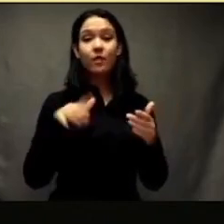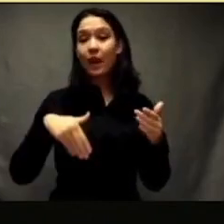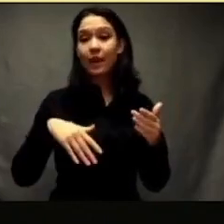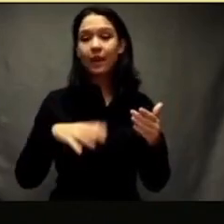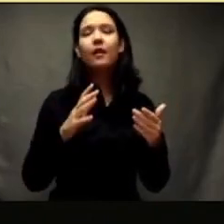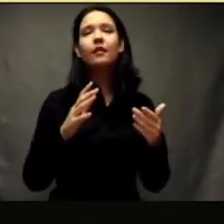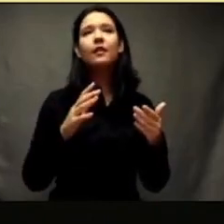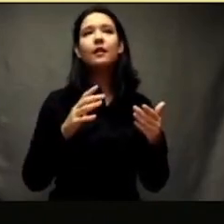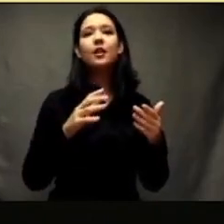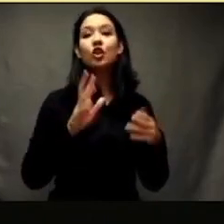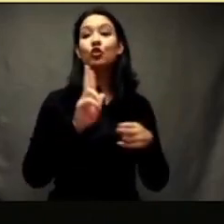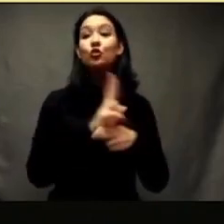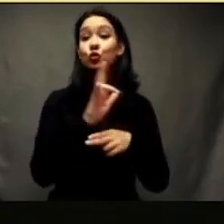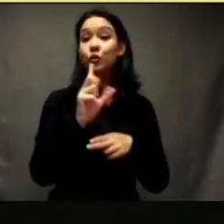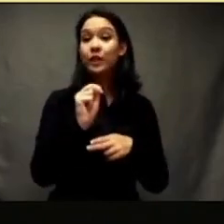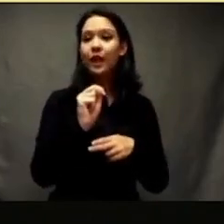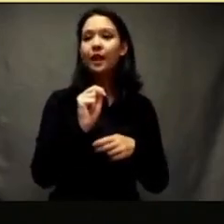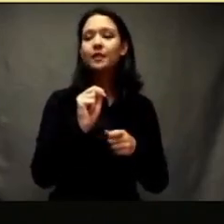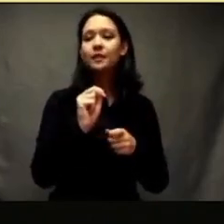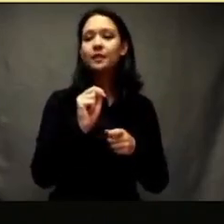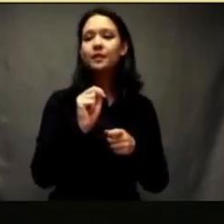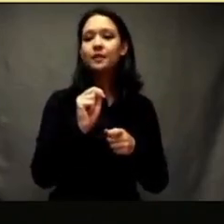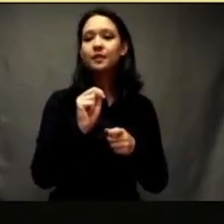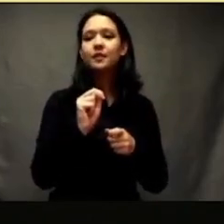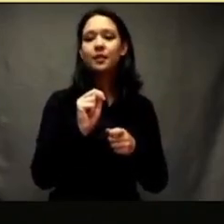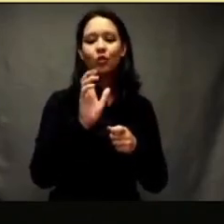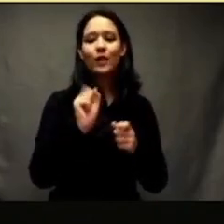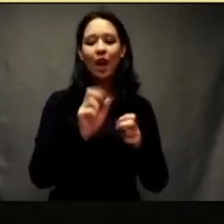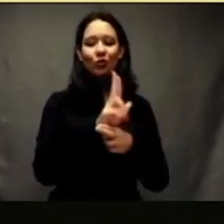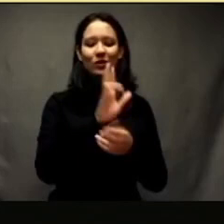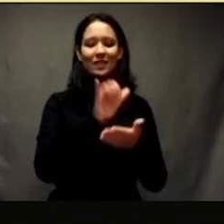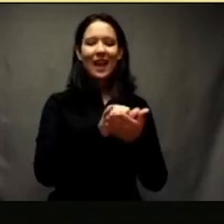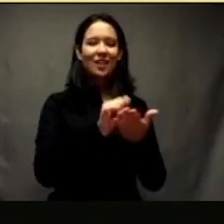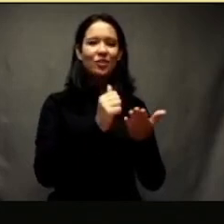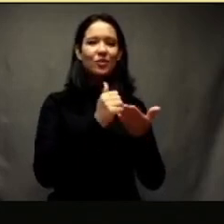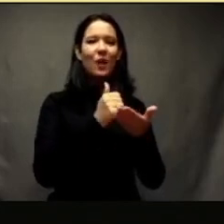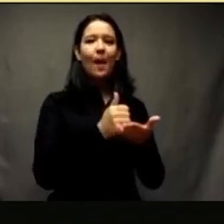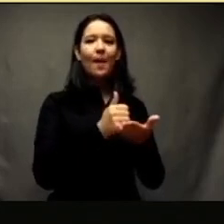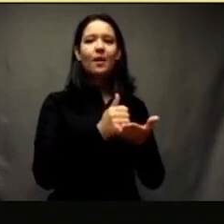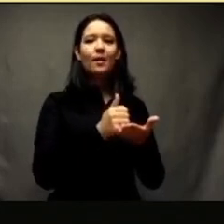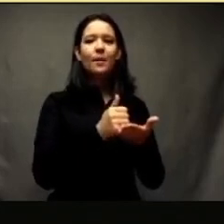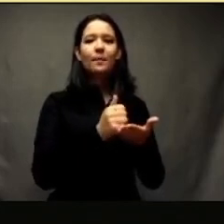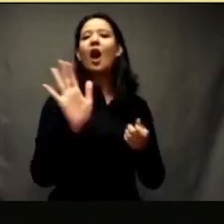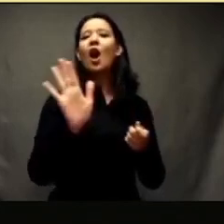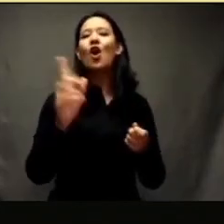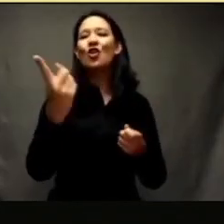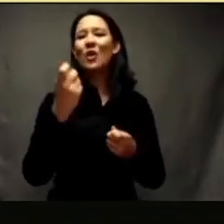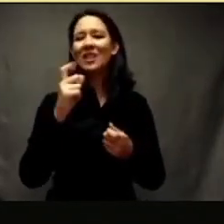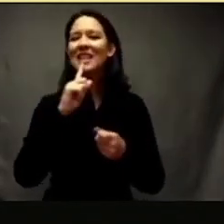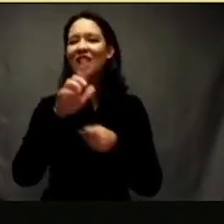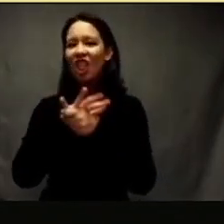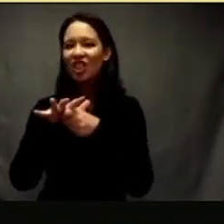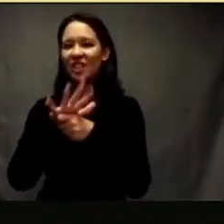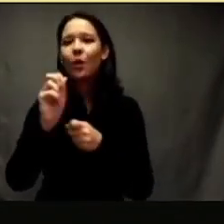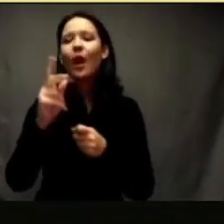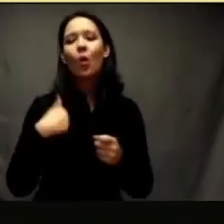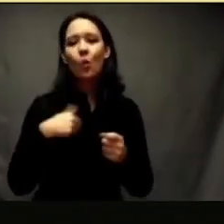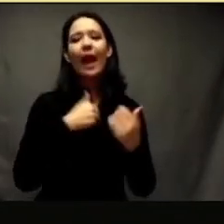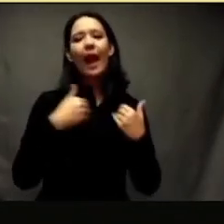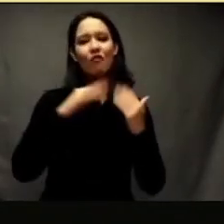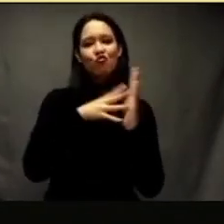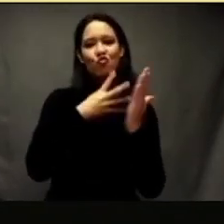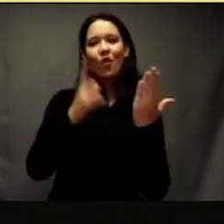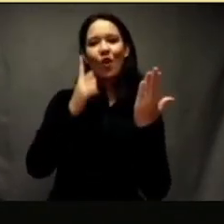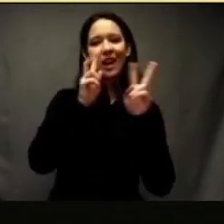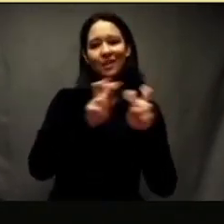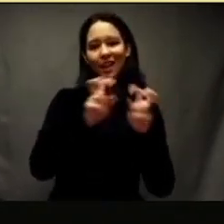if you haven't used it to assess the logistical. Okay, so we do have a rubric for assessing projects,